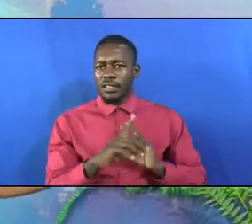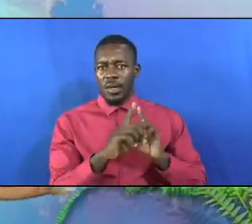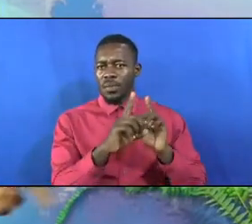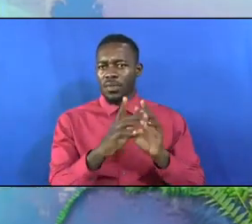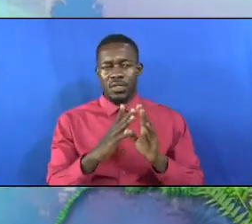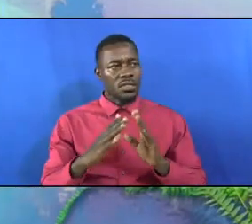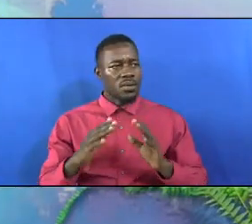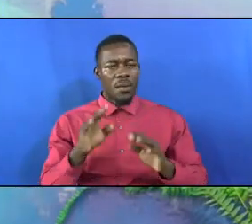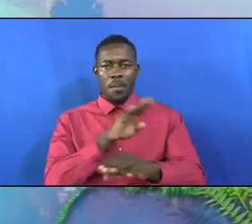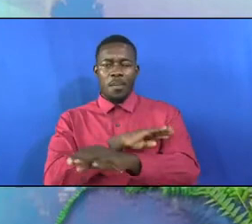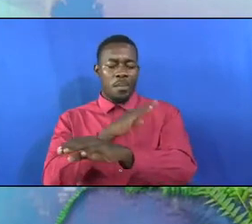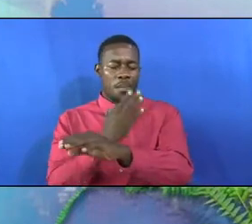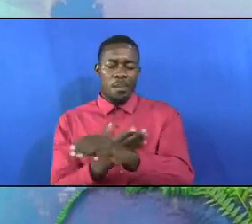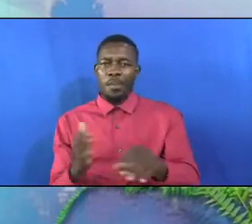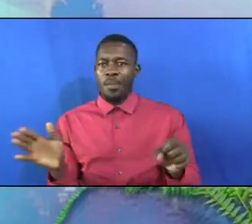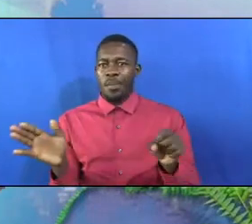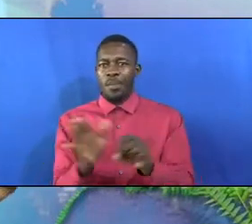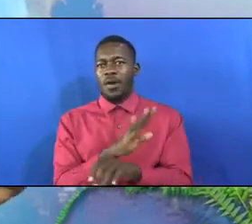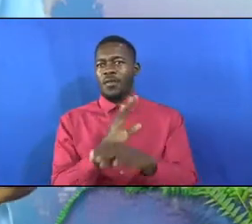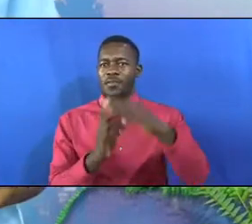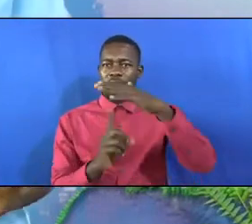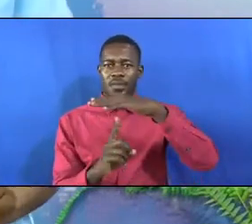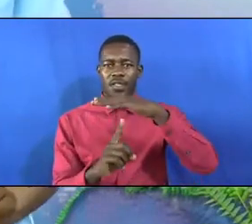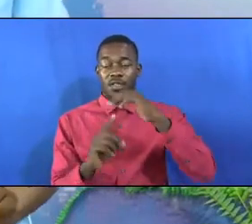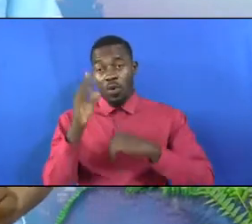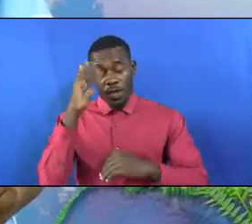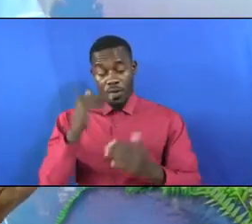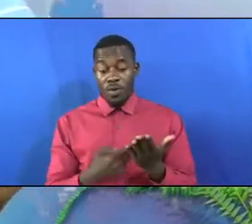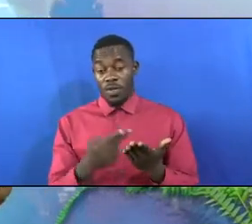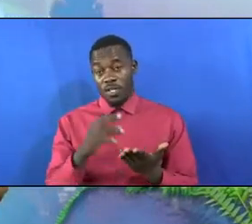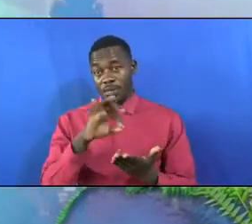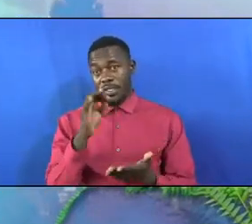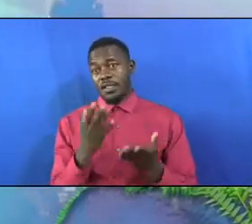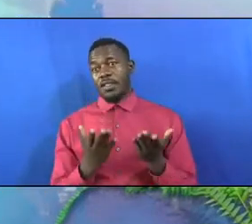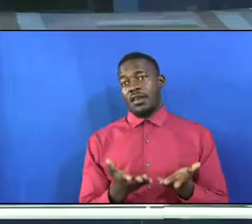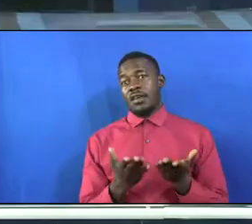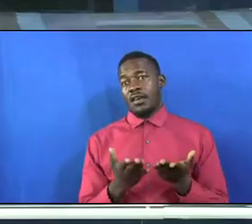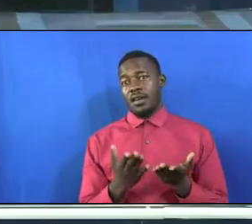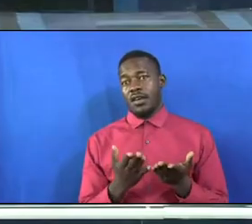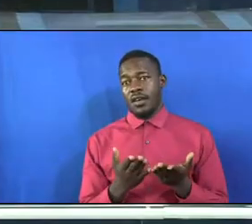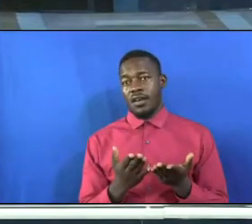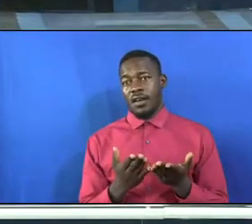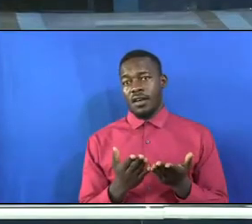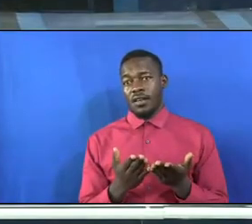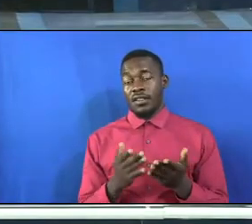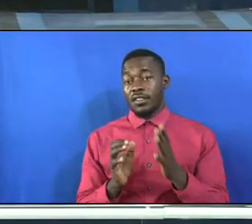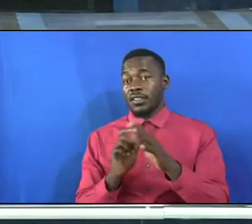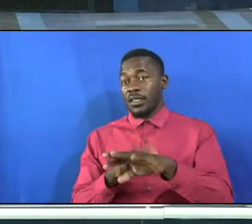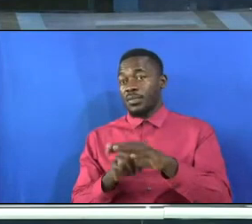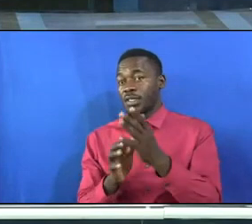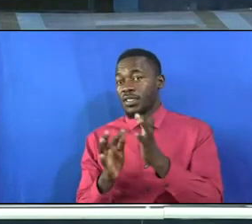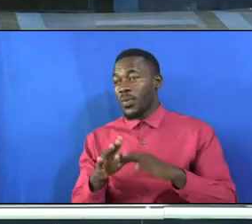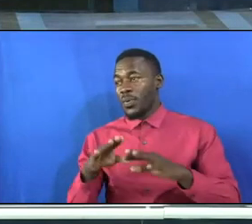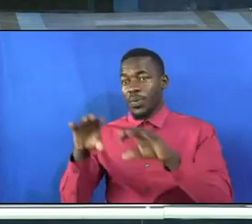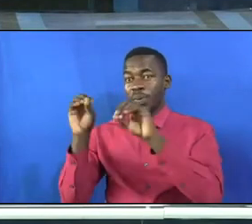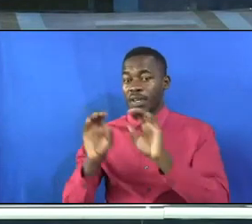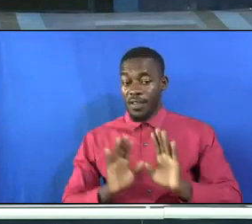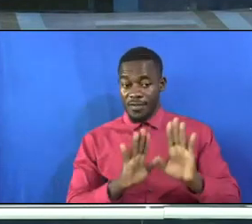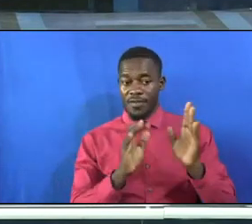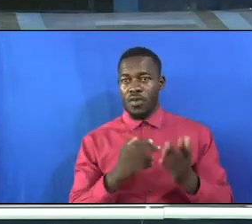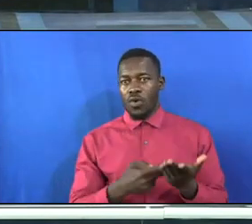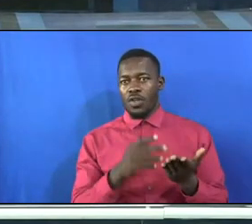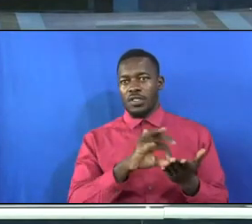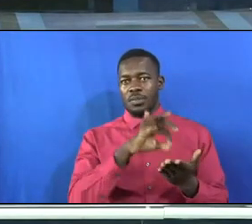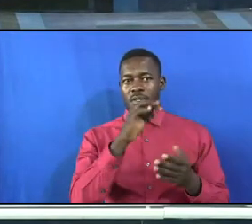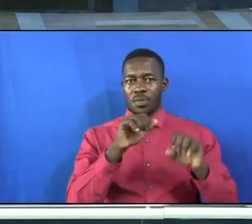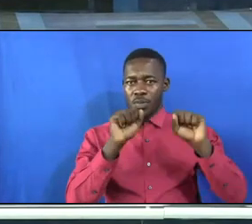was such a powerful ministry because of the Holy Spirit. Why? In one sitting, they would do a meeting